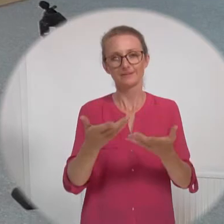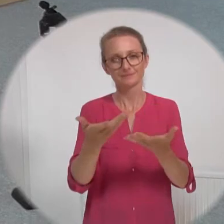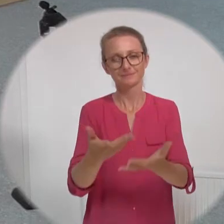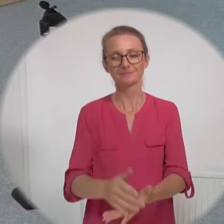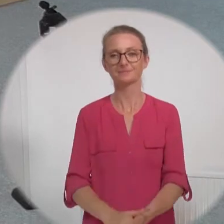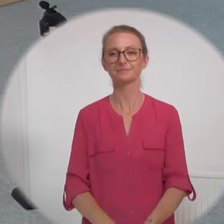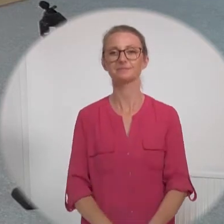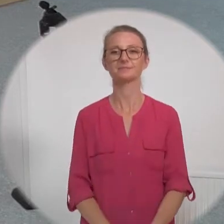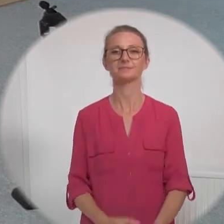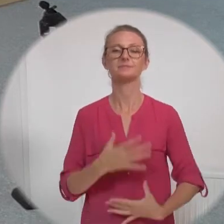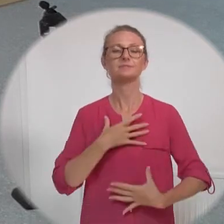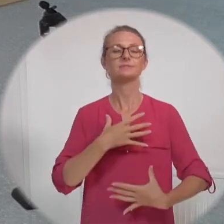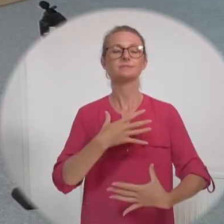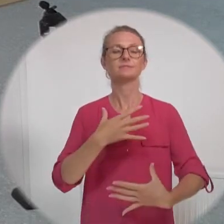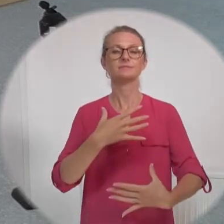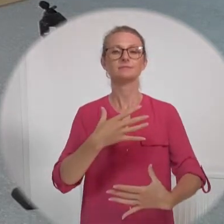Breathe in,